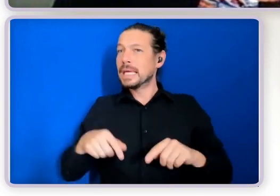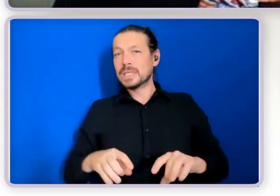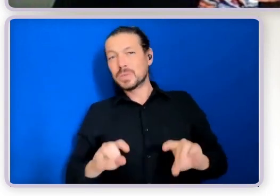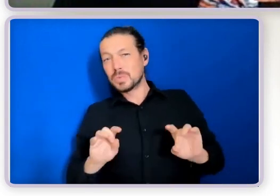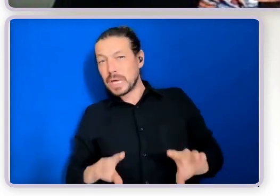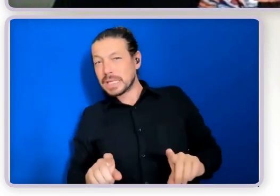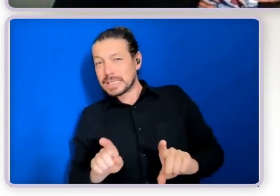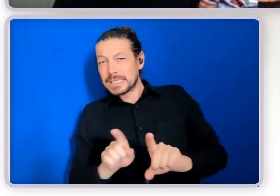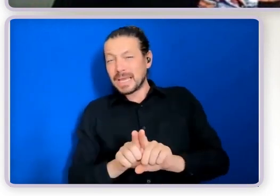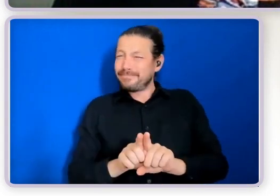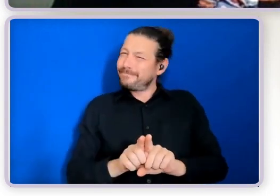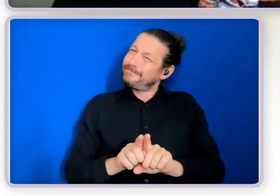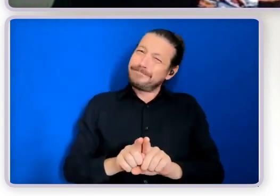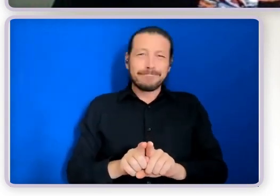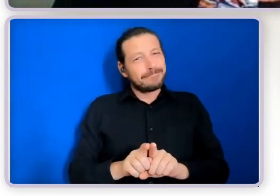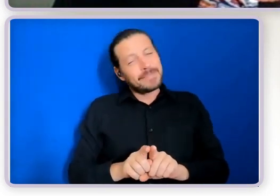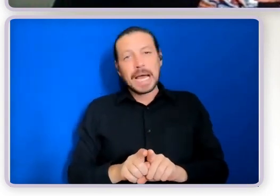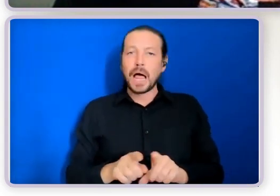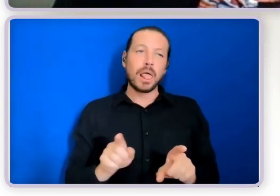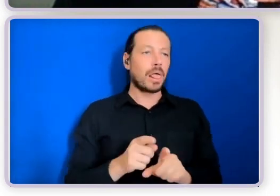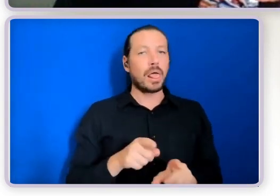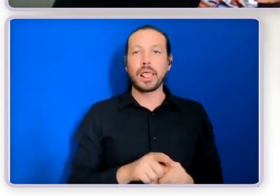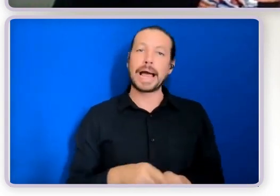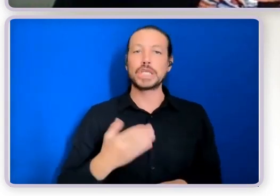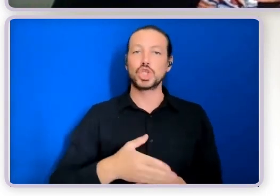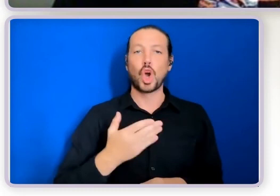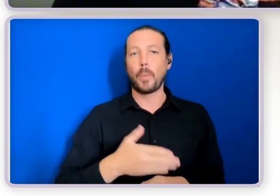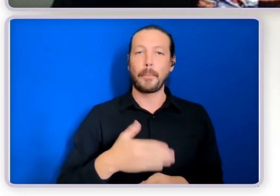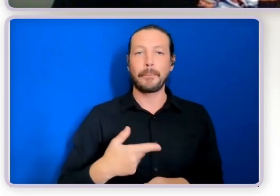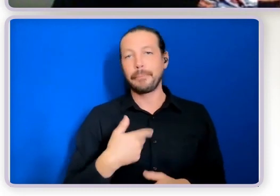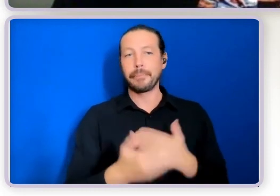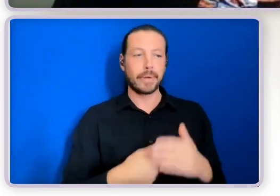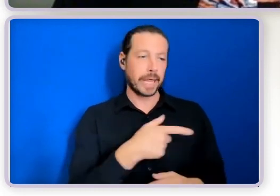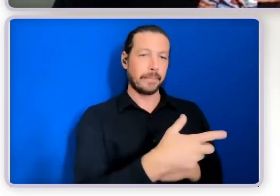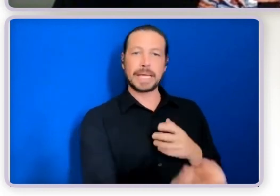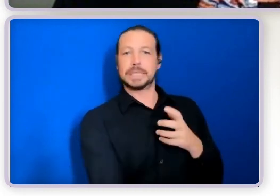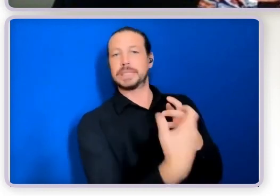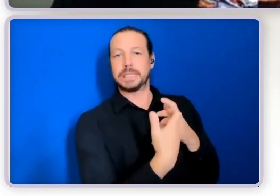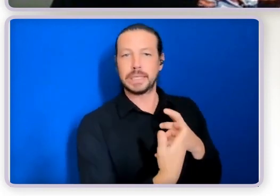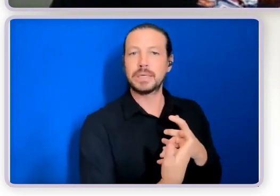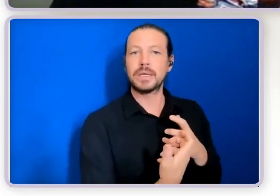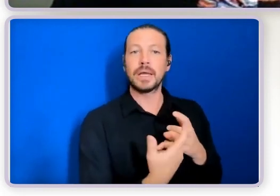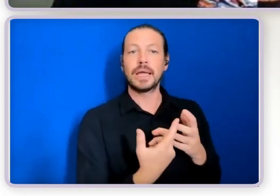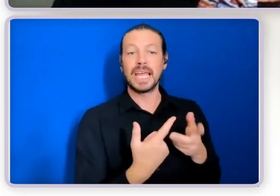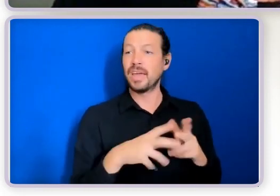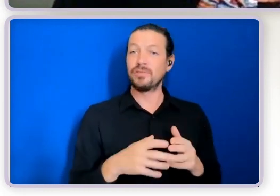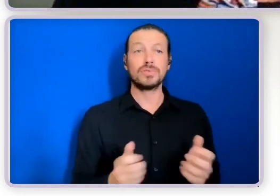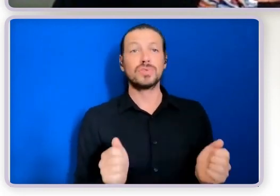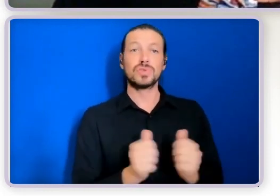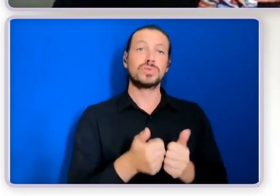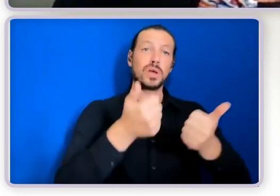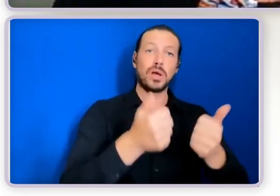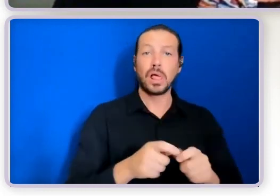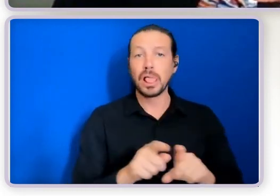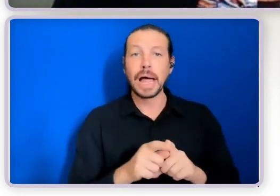Australia. It's like, well, we've got a job and they've got to fit in with us, and if it's convenient for us for everybody to eat dinner at 5 o'clock